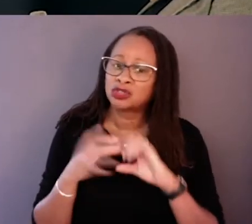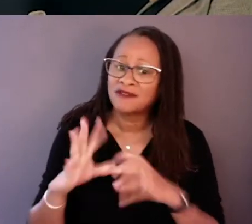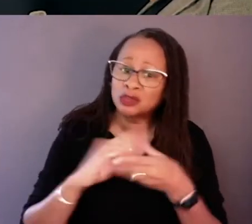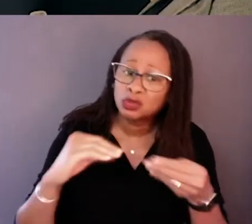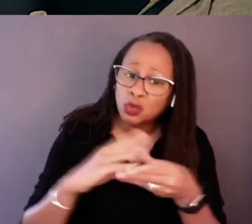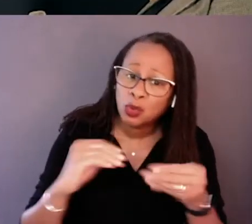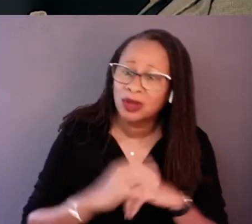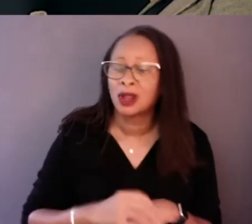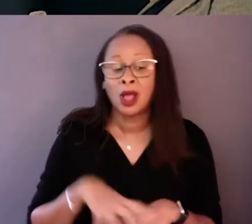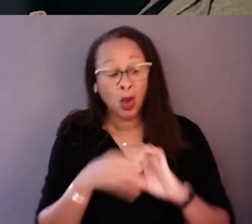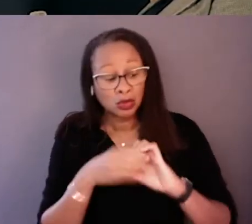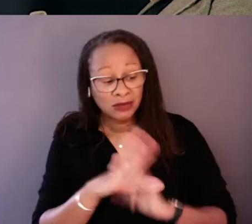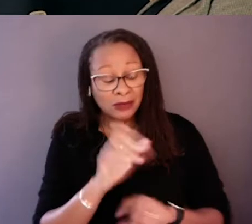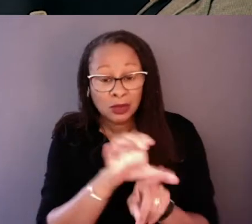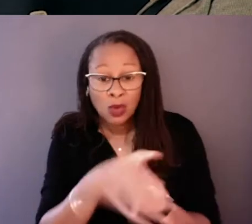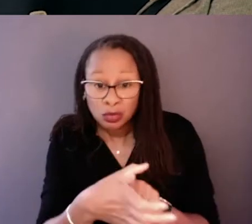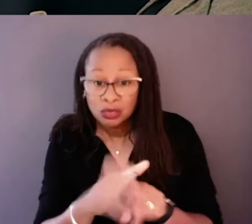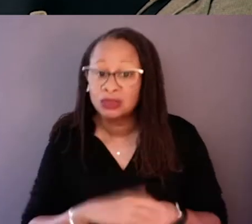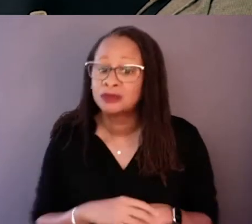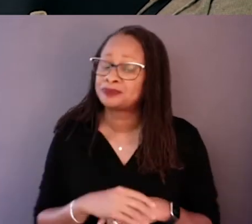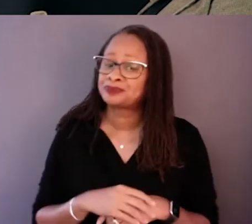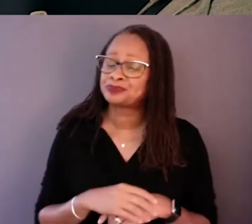culture. And ownership over these other,